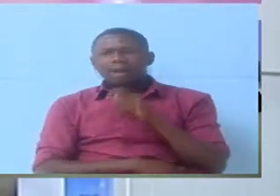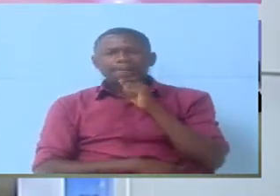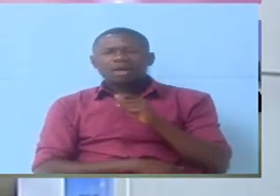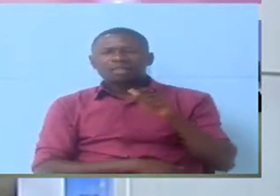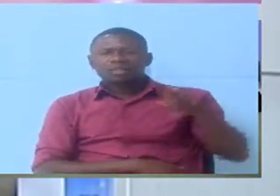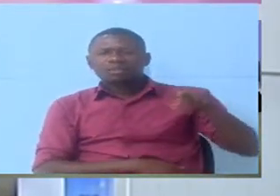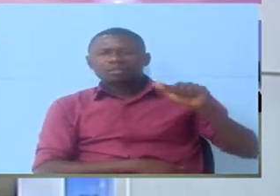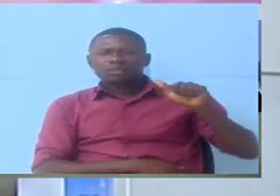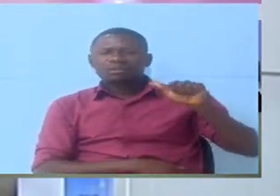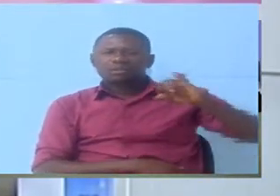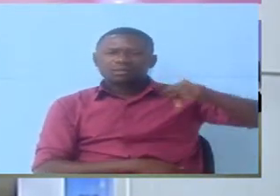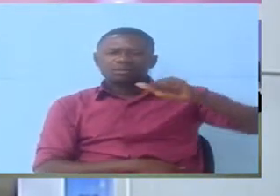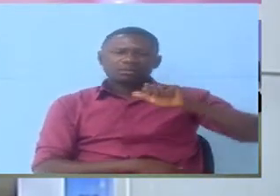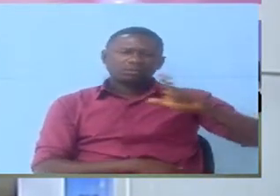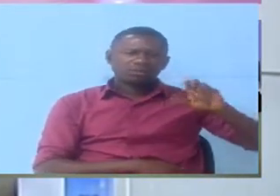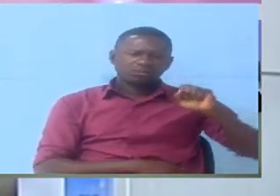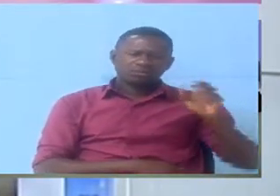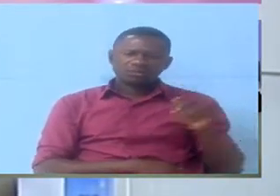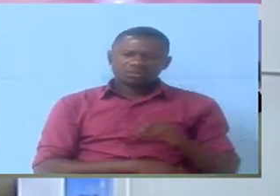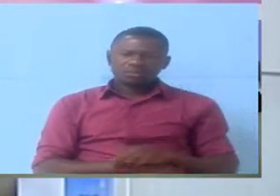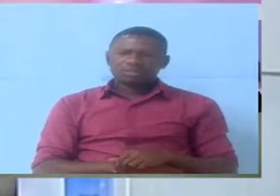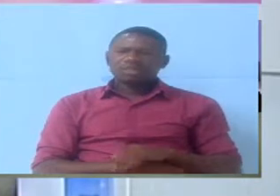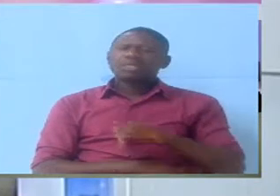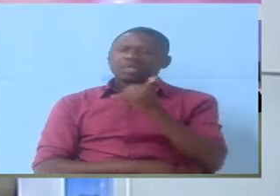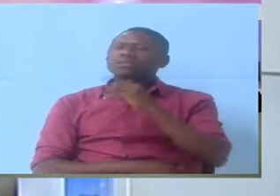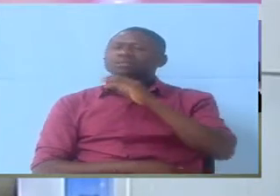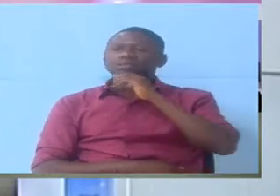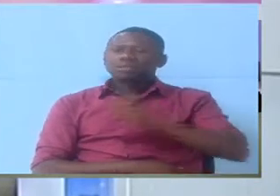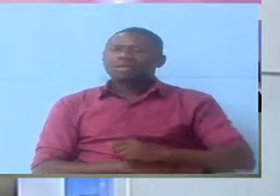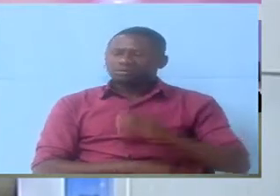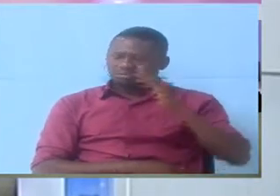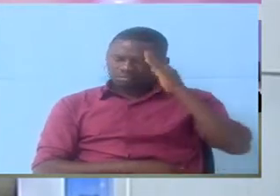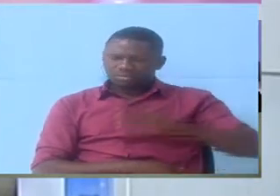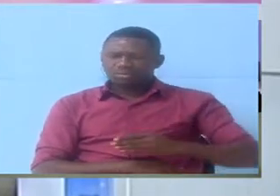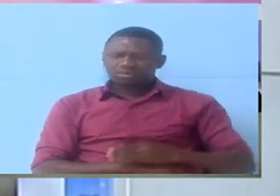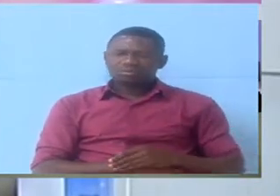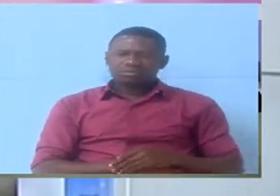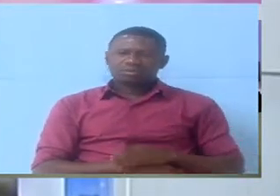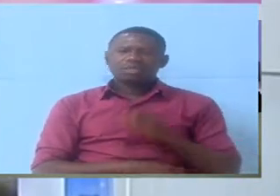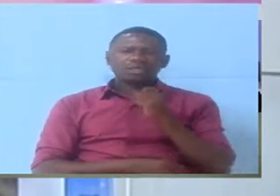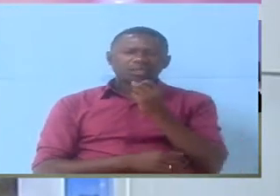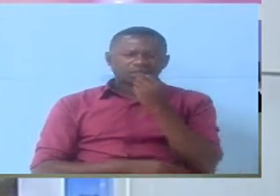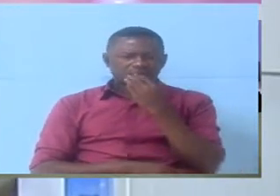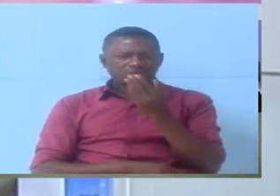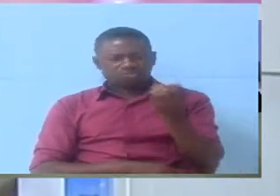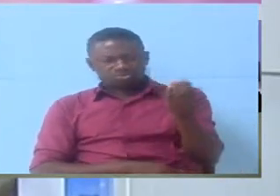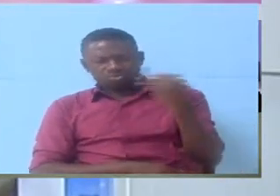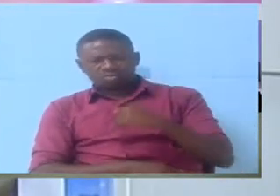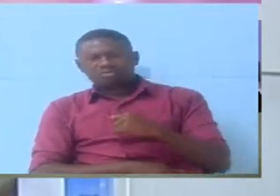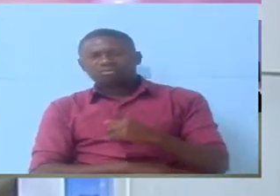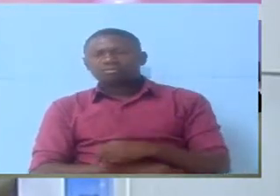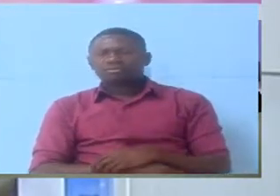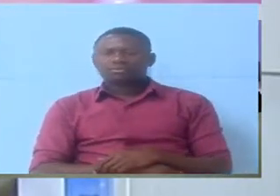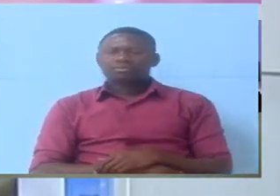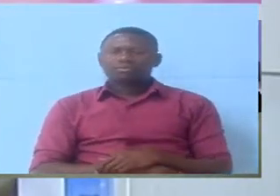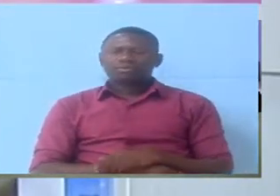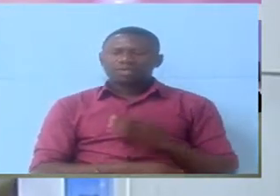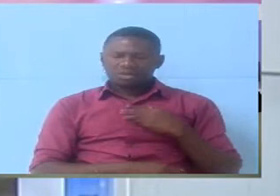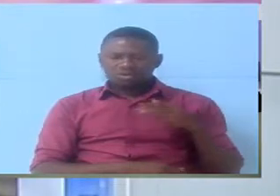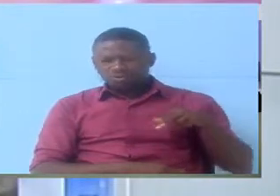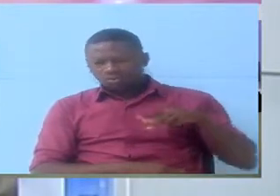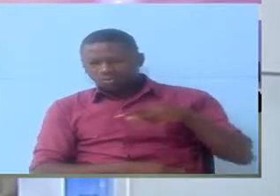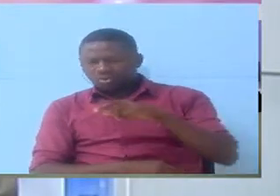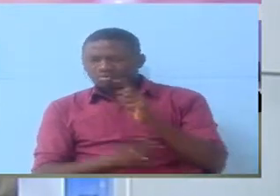sa. He said, come here. Konya nanang. I went towards the vehicle. Tata la moto bala. Like he was coming from the